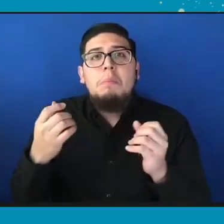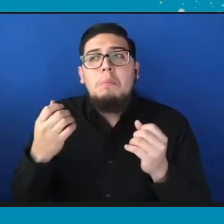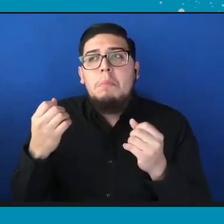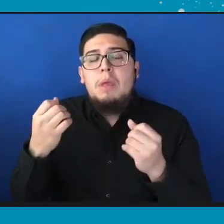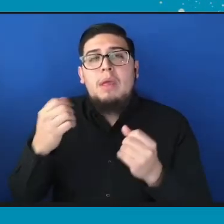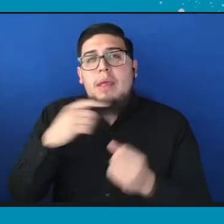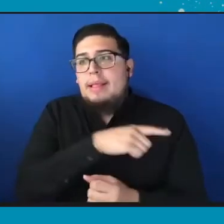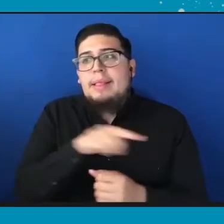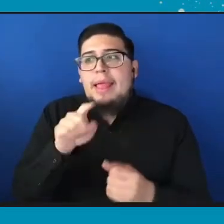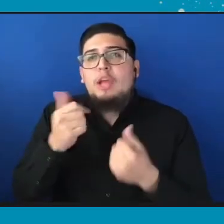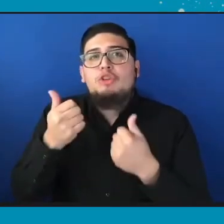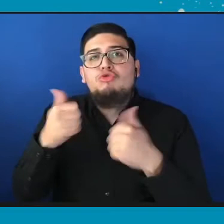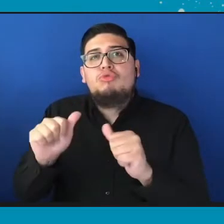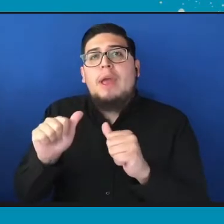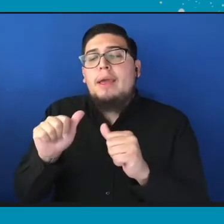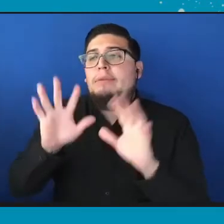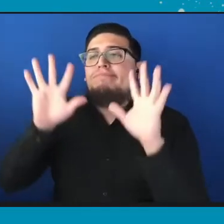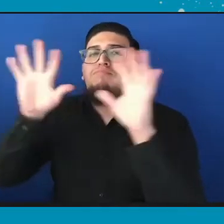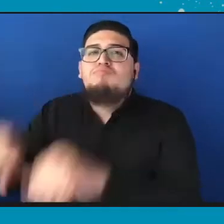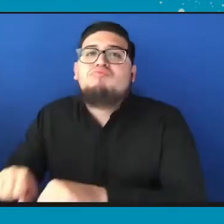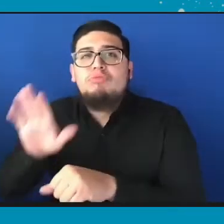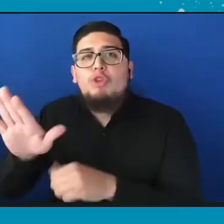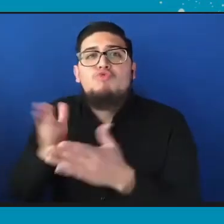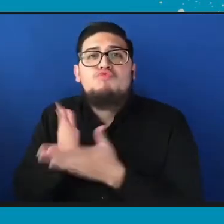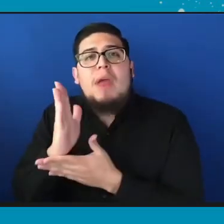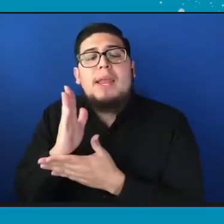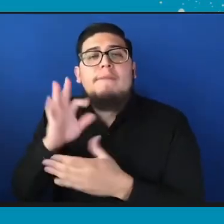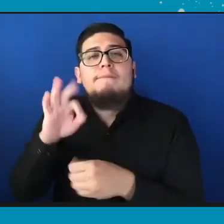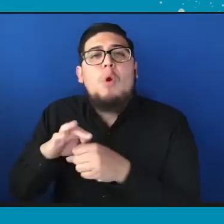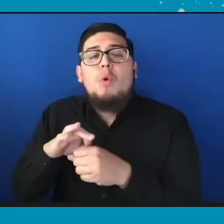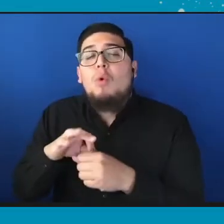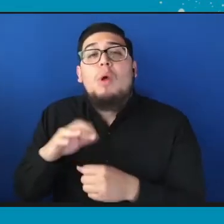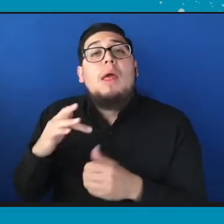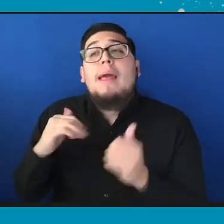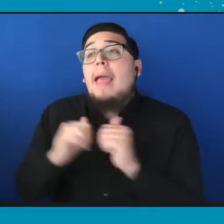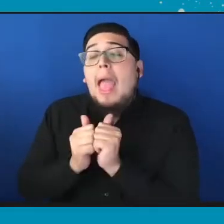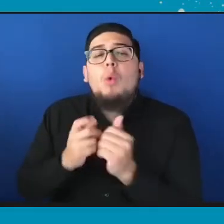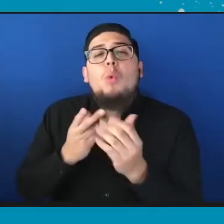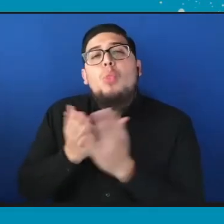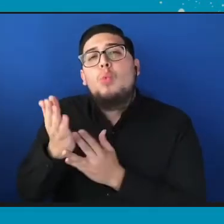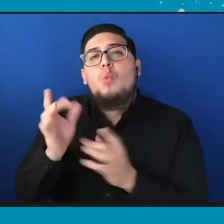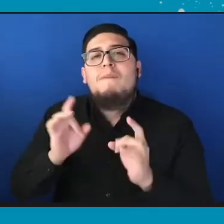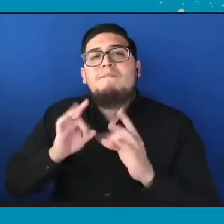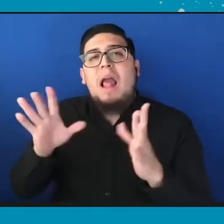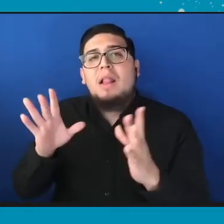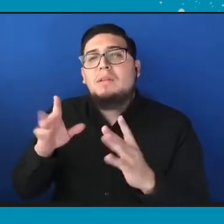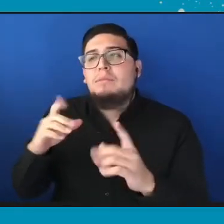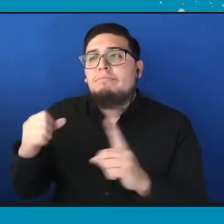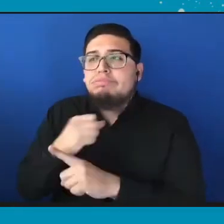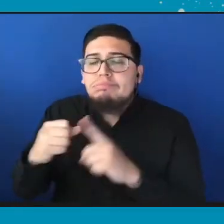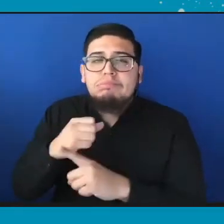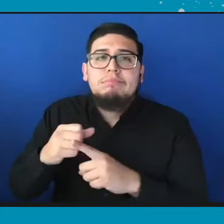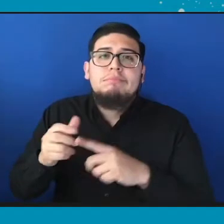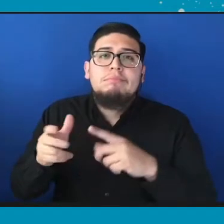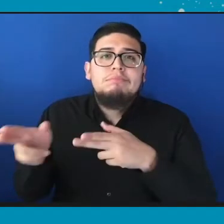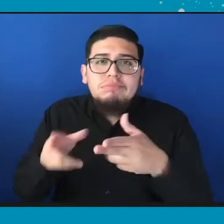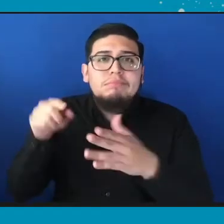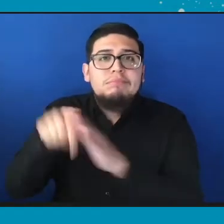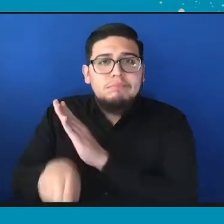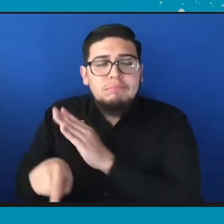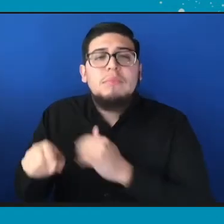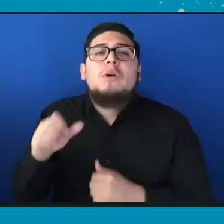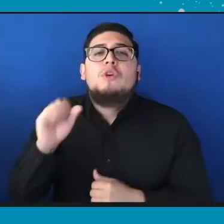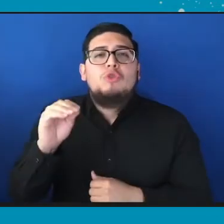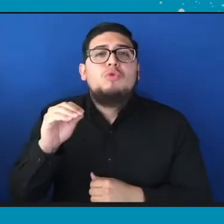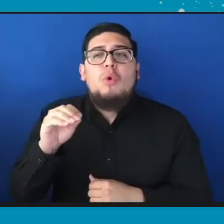to vote, often carried out through violence, but through some of these laws, that number had dropped to